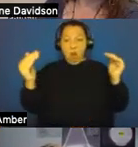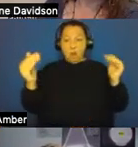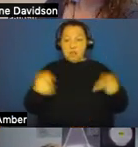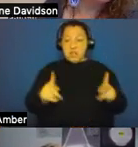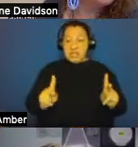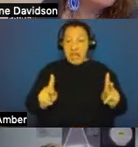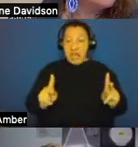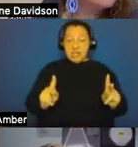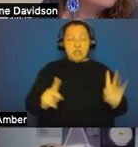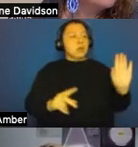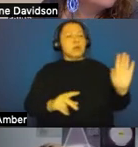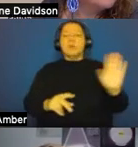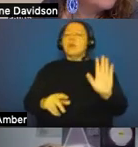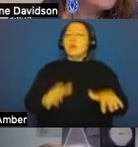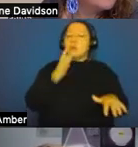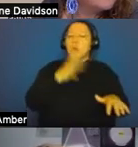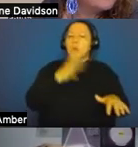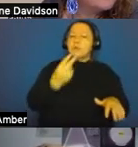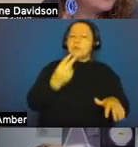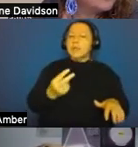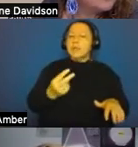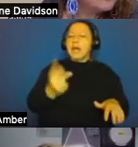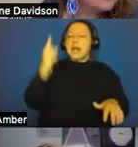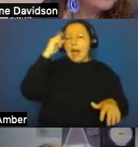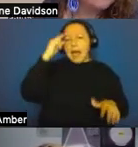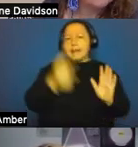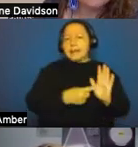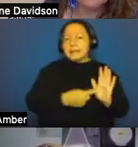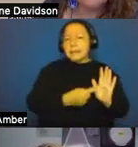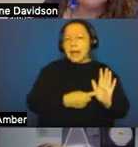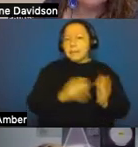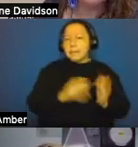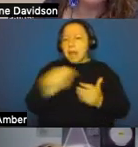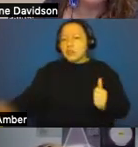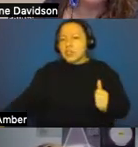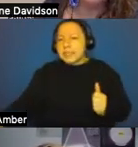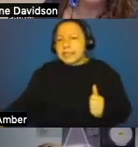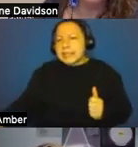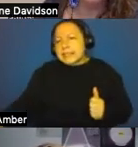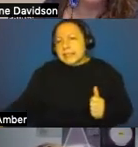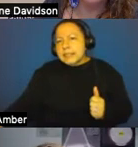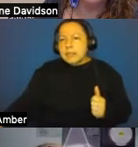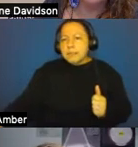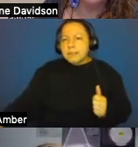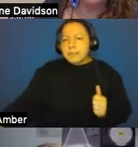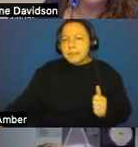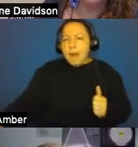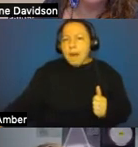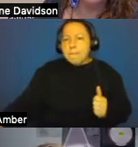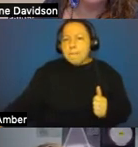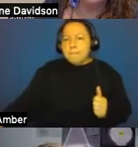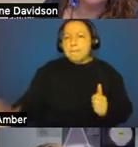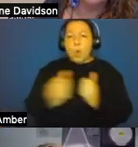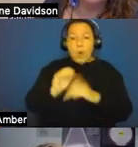I think that sometimes that, especially with influence, that two adults can consent to doing